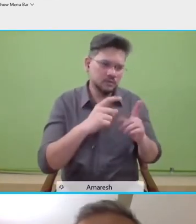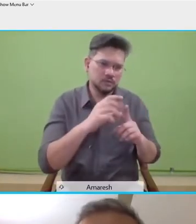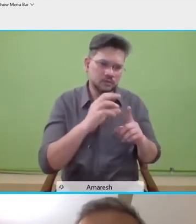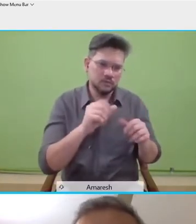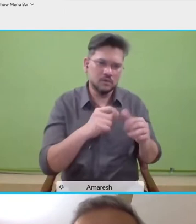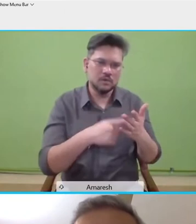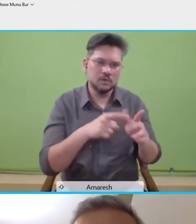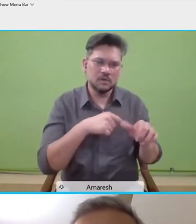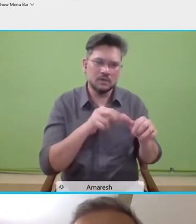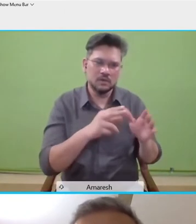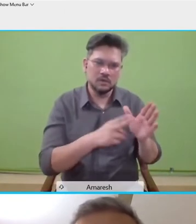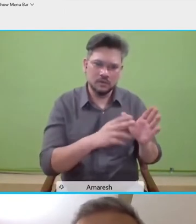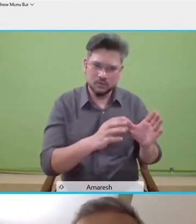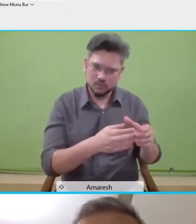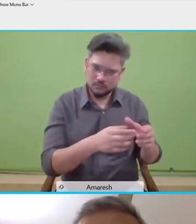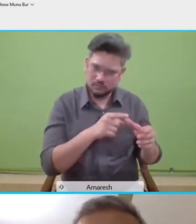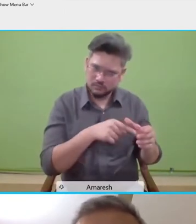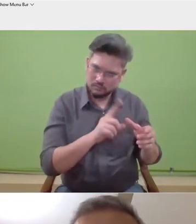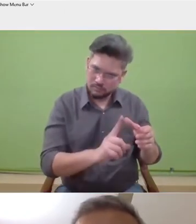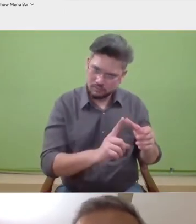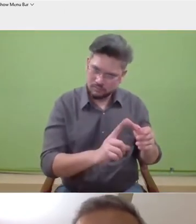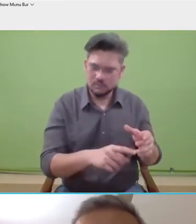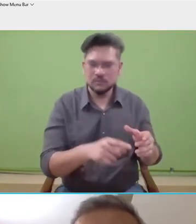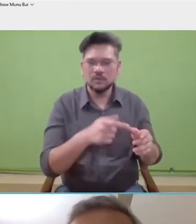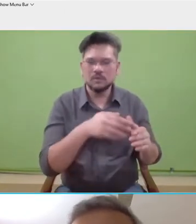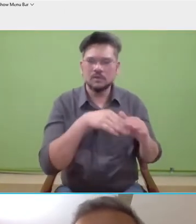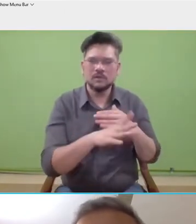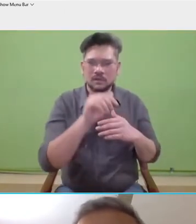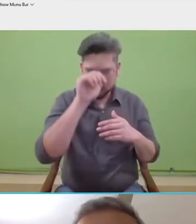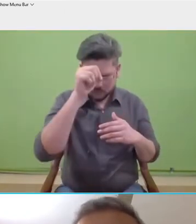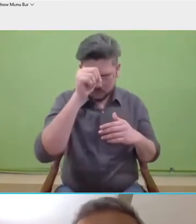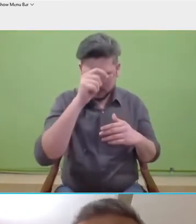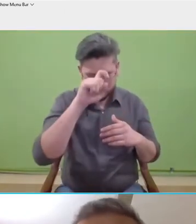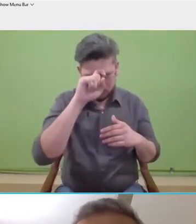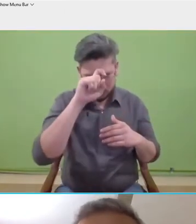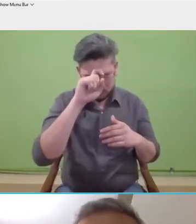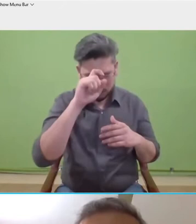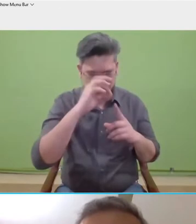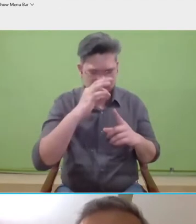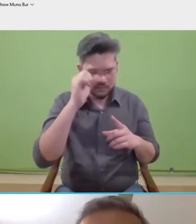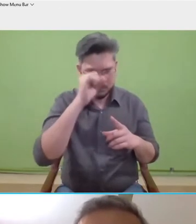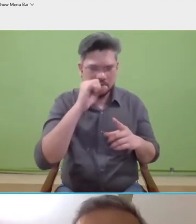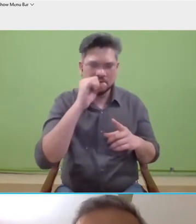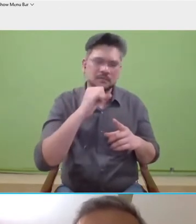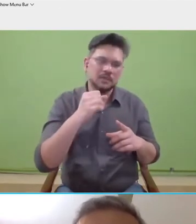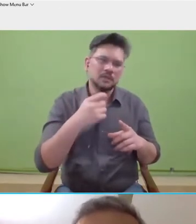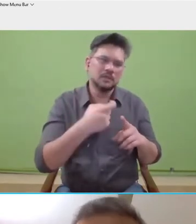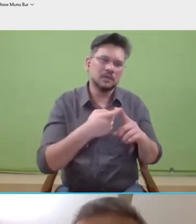under which you have hindi gujarati marathi punjabi kashmiri bengali